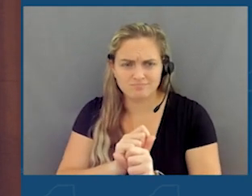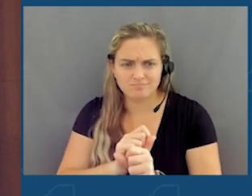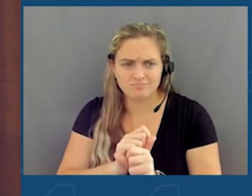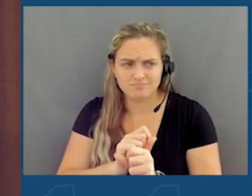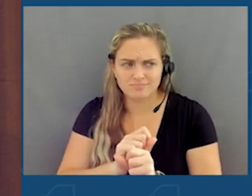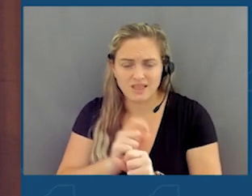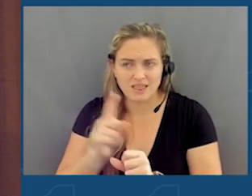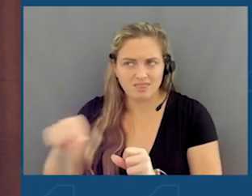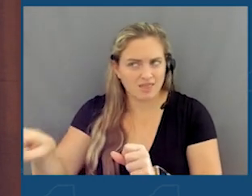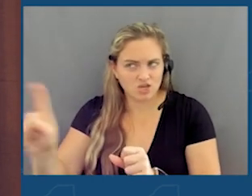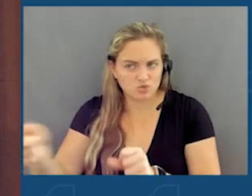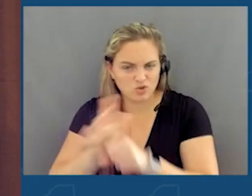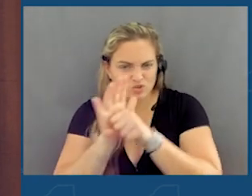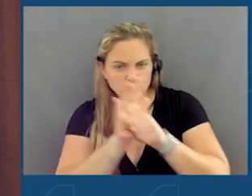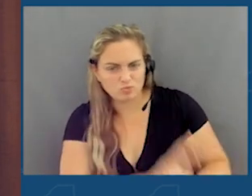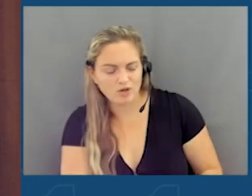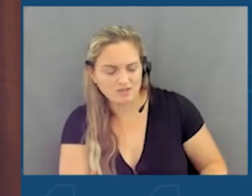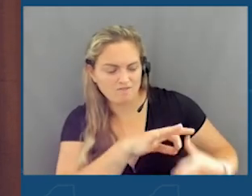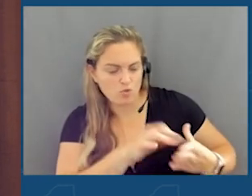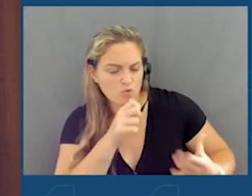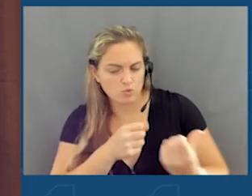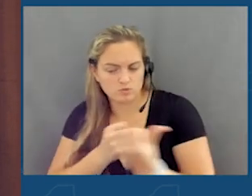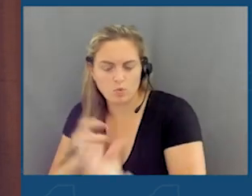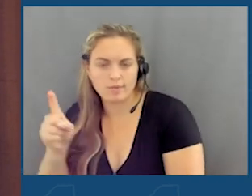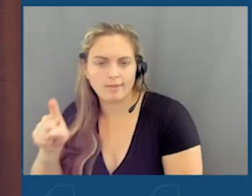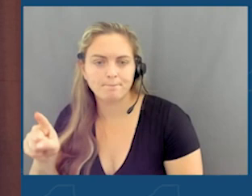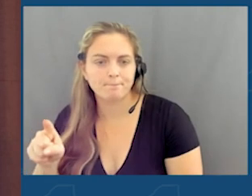suppress the vote that they know will not be with them.